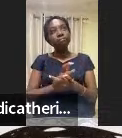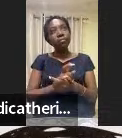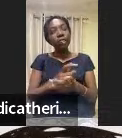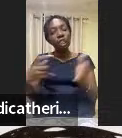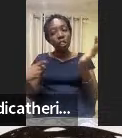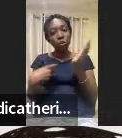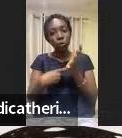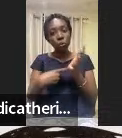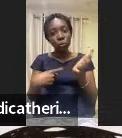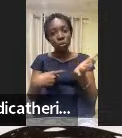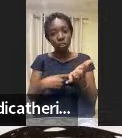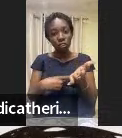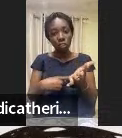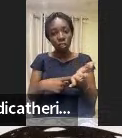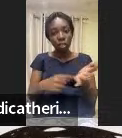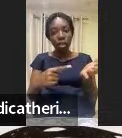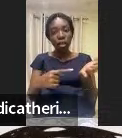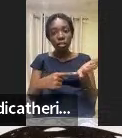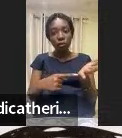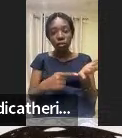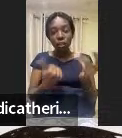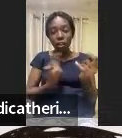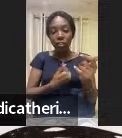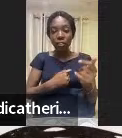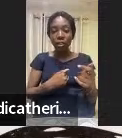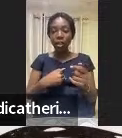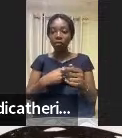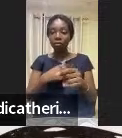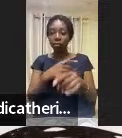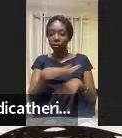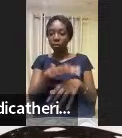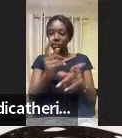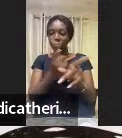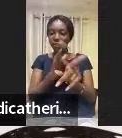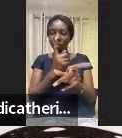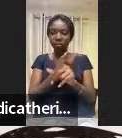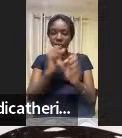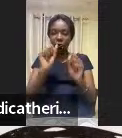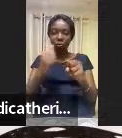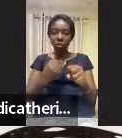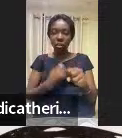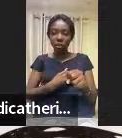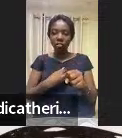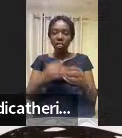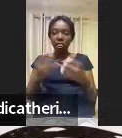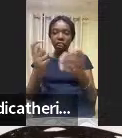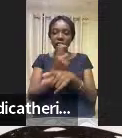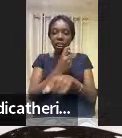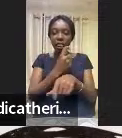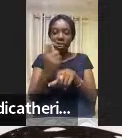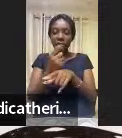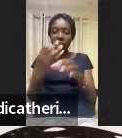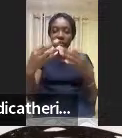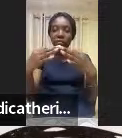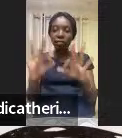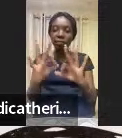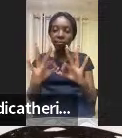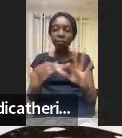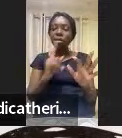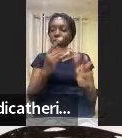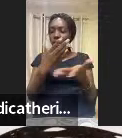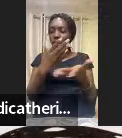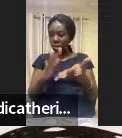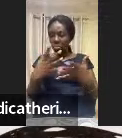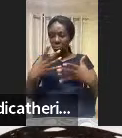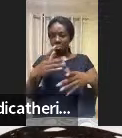technology. We have several sites which offer free trainings, some of them the Ivy League